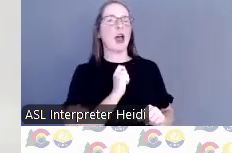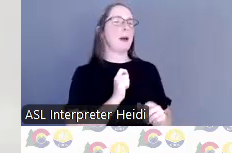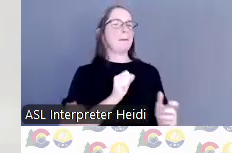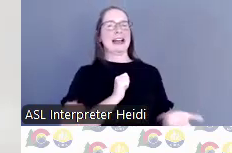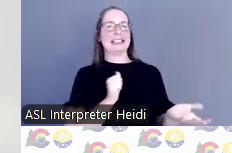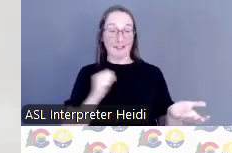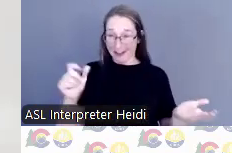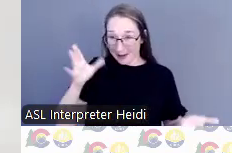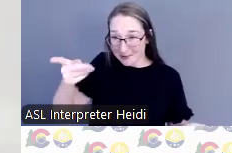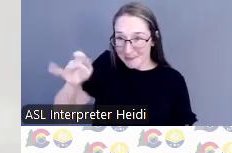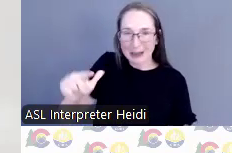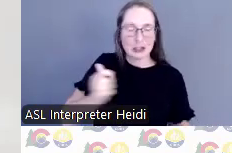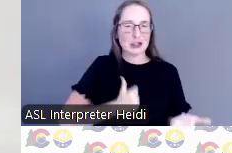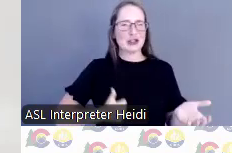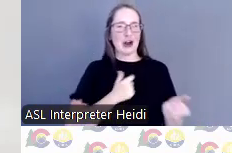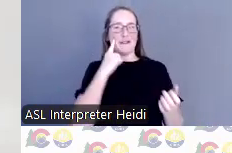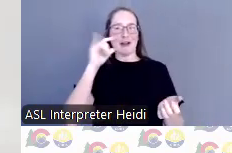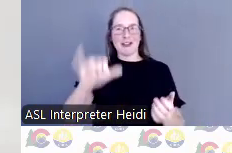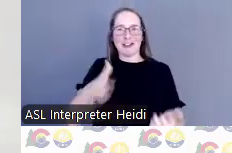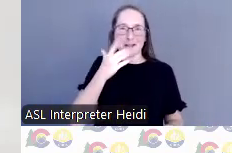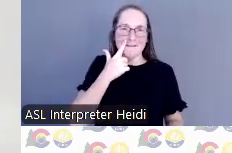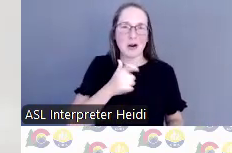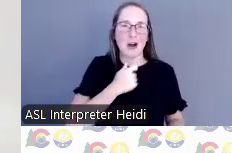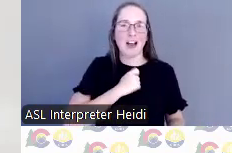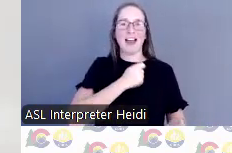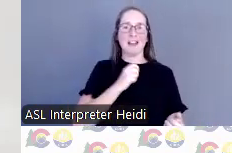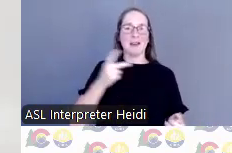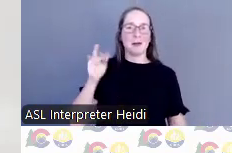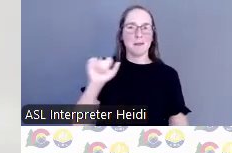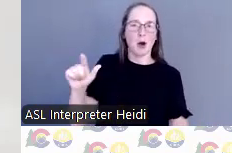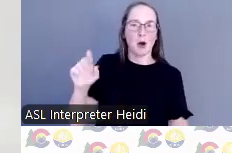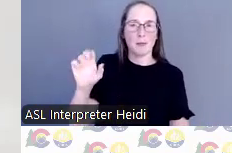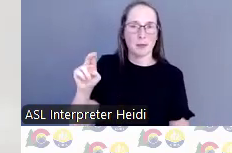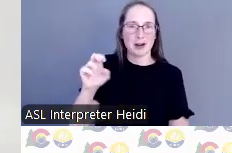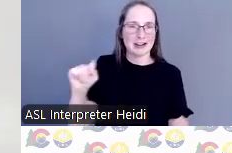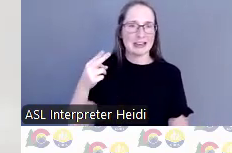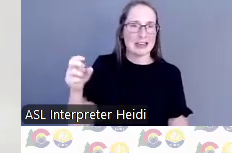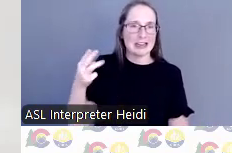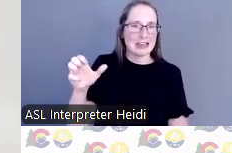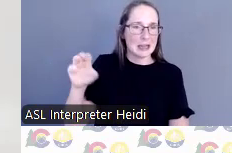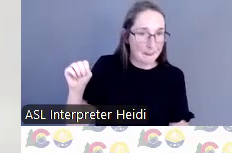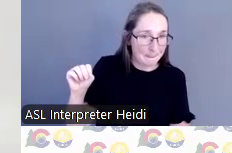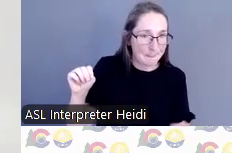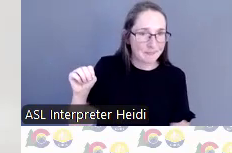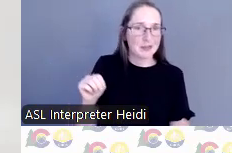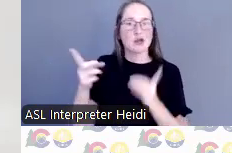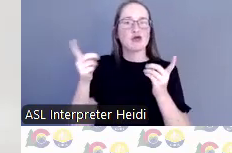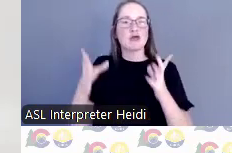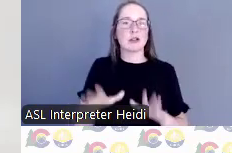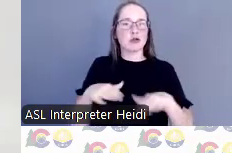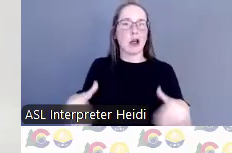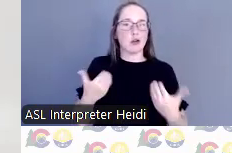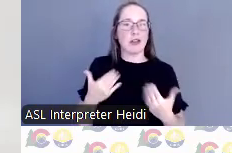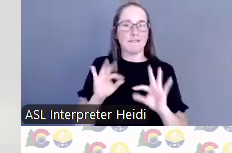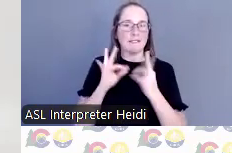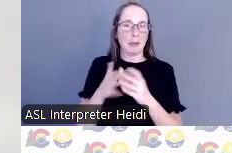Paul. Hi, sorry about that. Thanks for unmuting me. Paul Barnett, he, him, Director of Child, Youth, and Family Services here at BHA, and